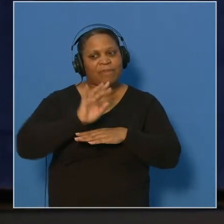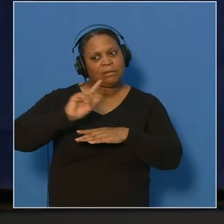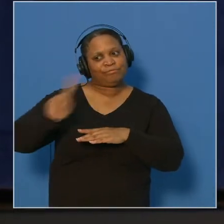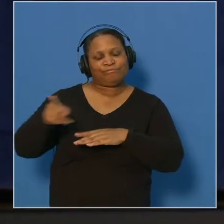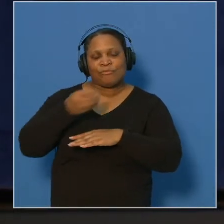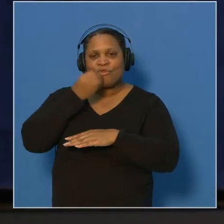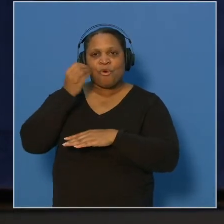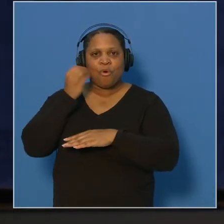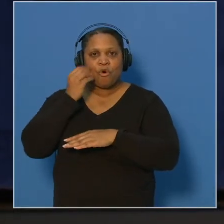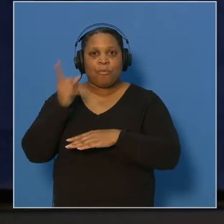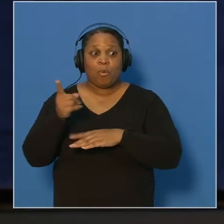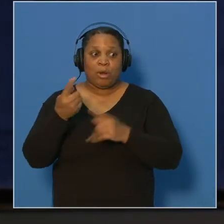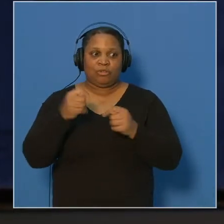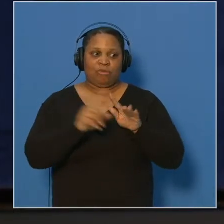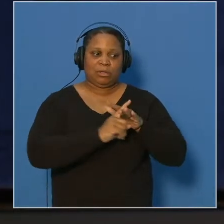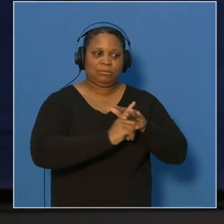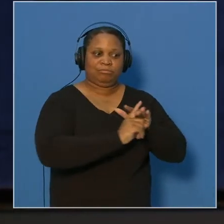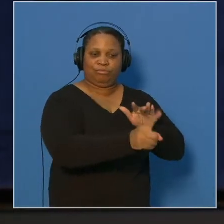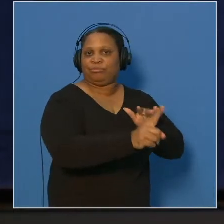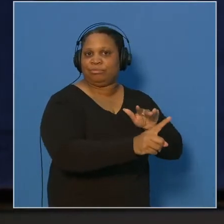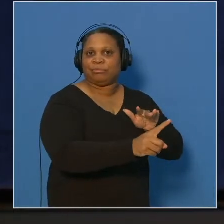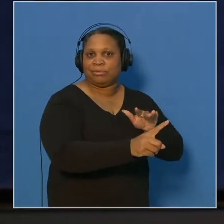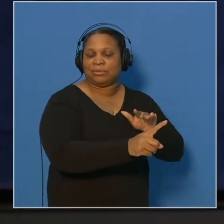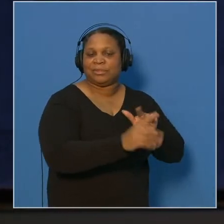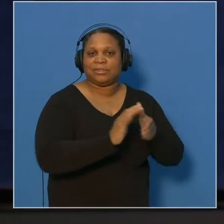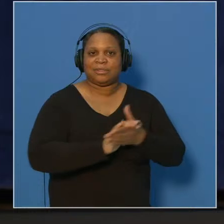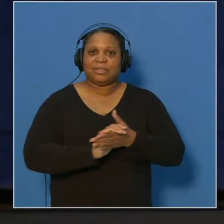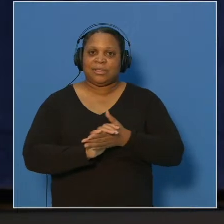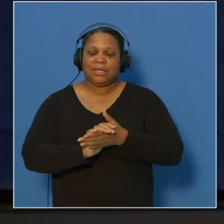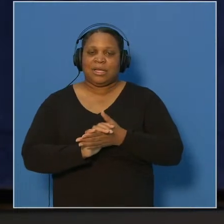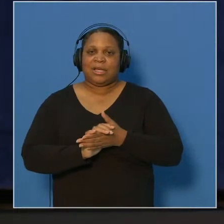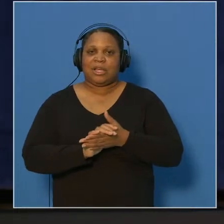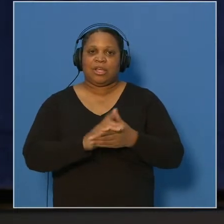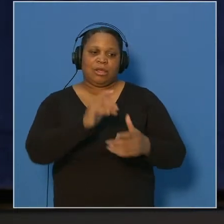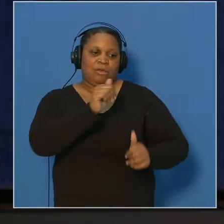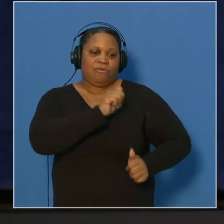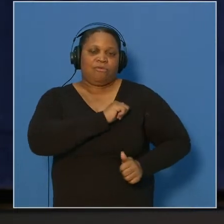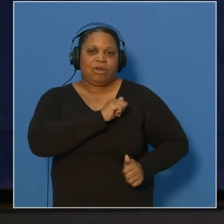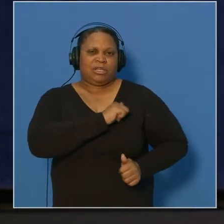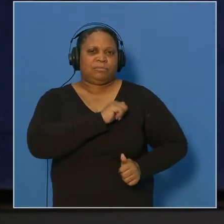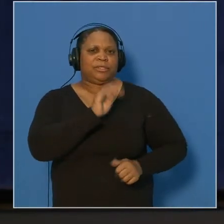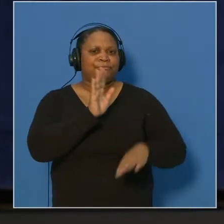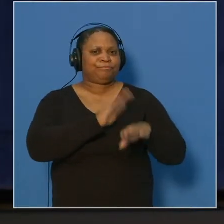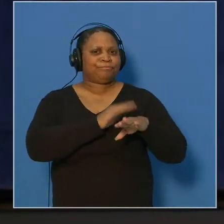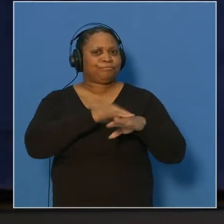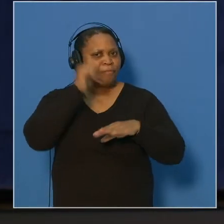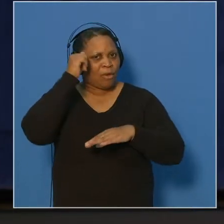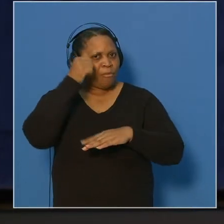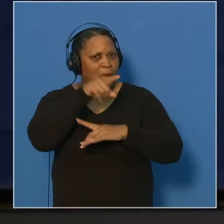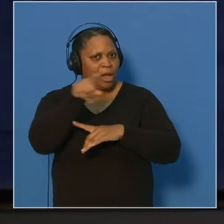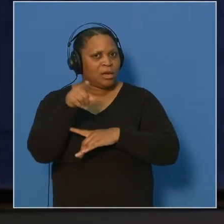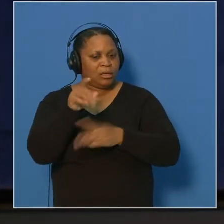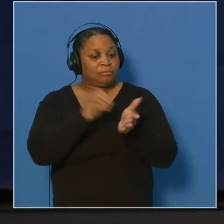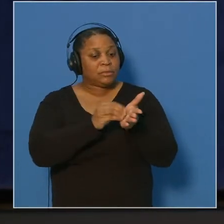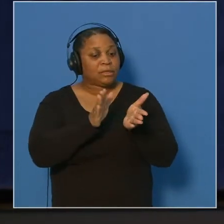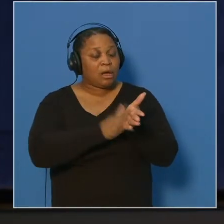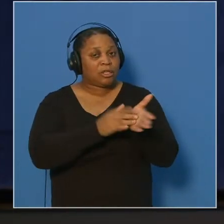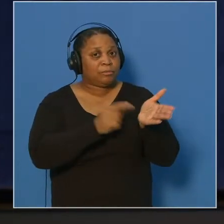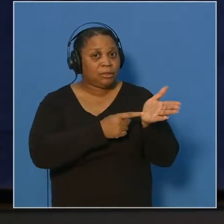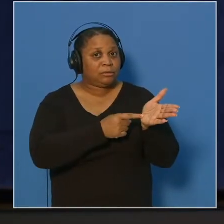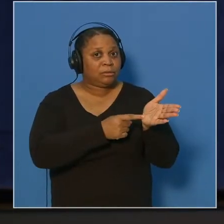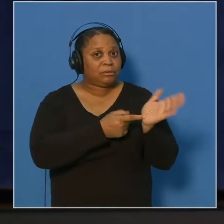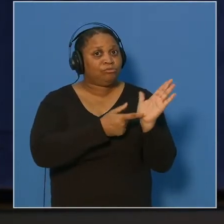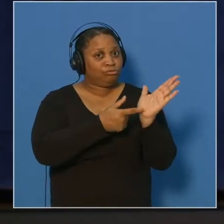1 attempted to evade the checkpoint. The Royal Bermuda Regiment are reminding the public to please have their documentation on hand